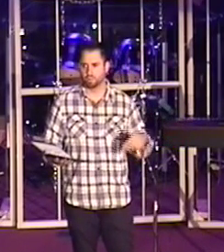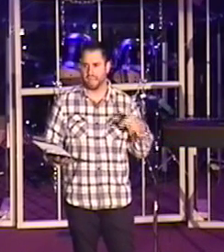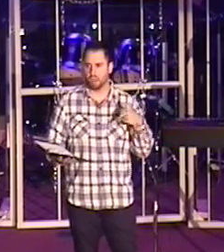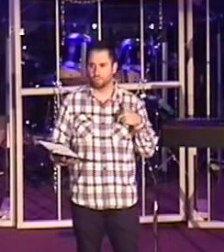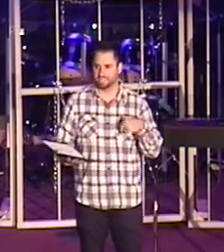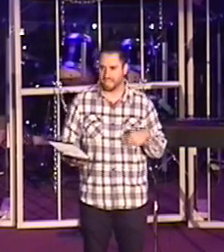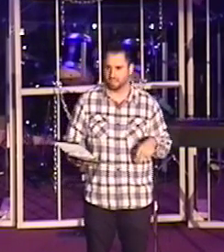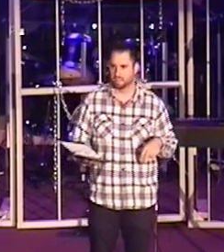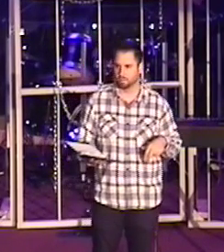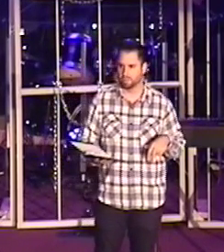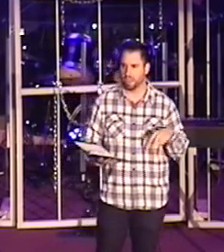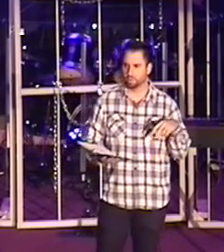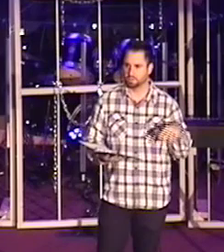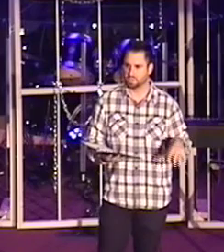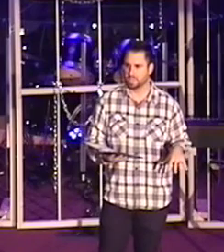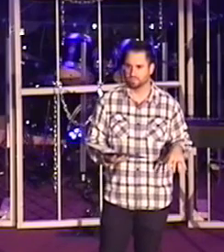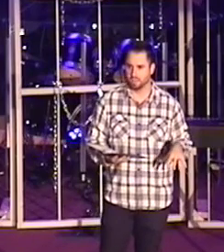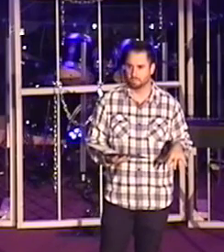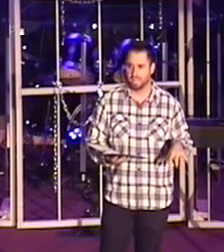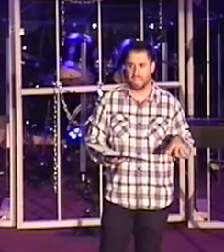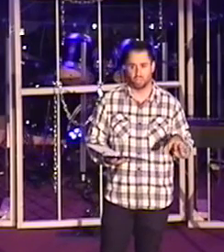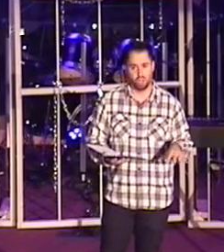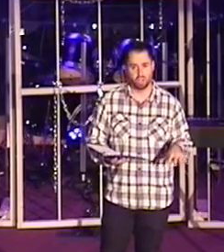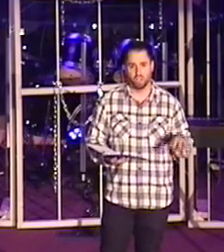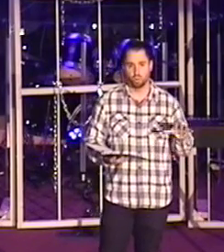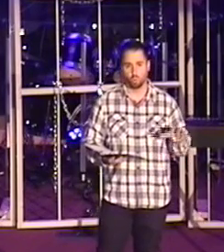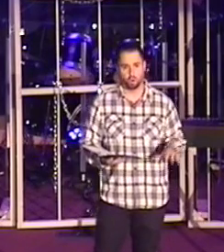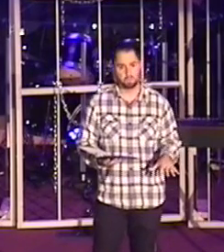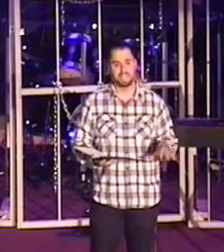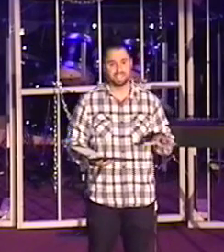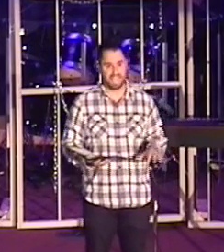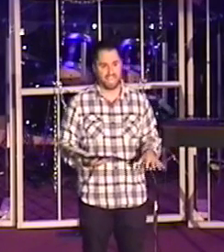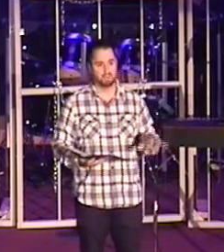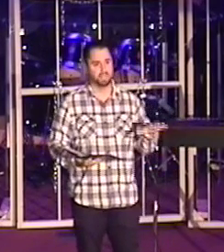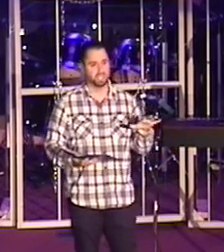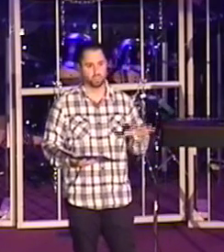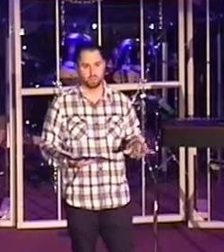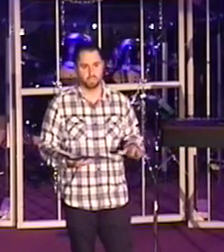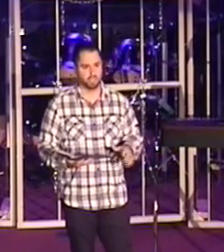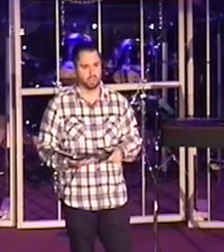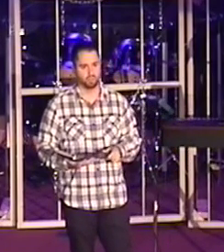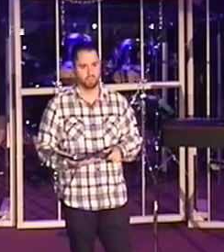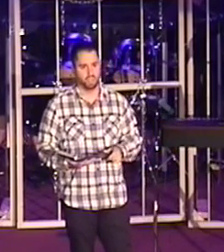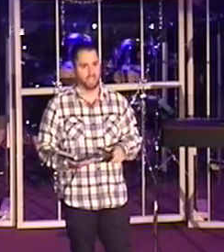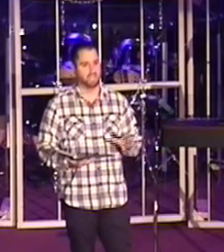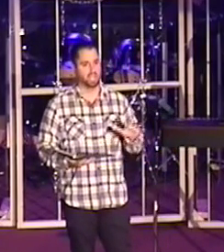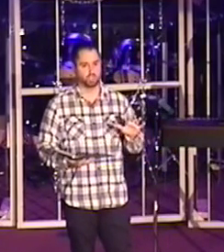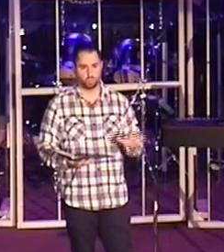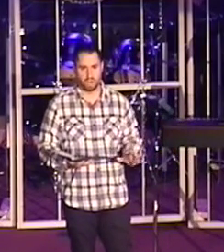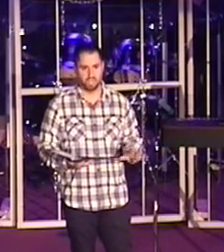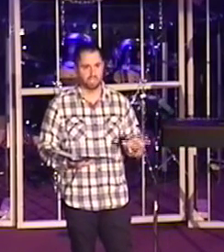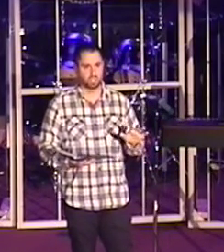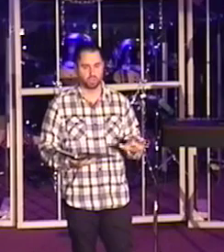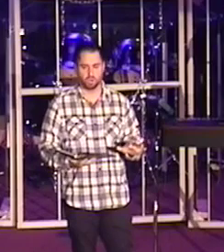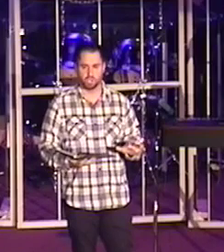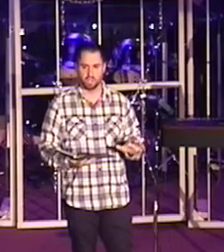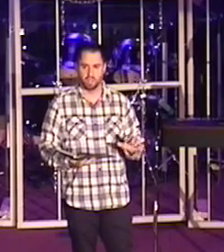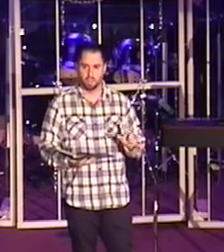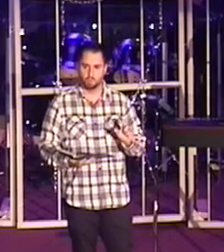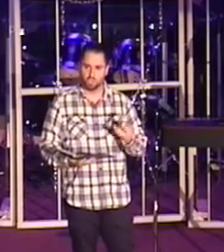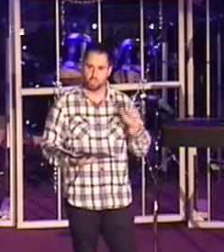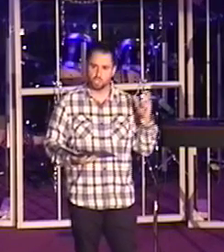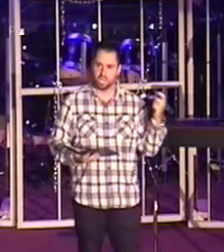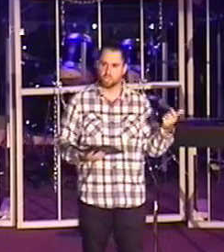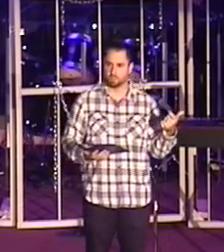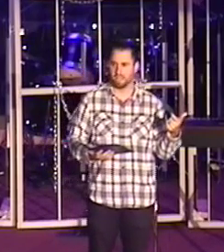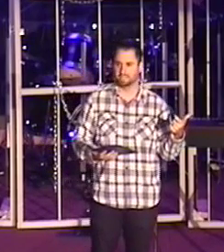them, with how we take them, with how we perceive them. And look, the workplace can be extremely tough and draining and discouraging.